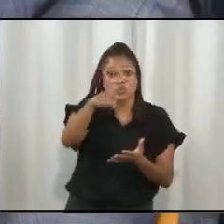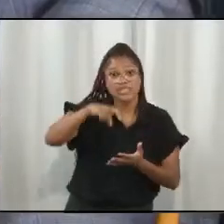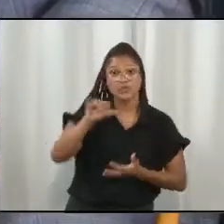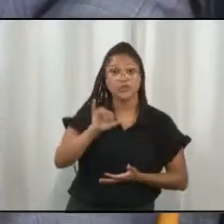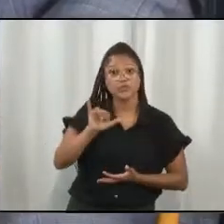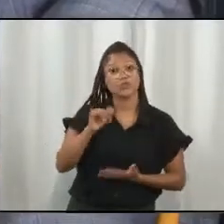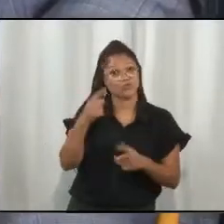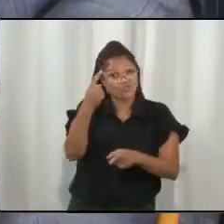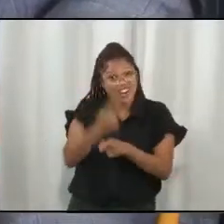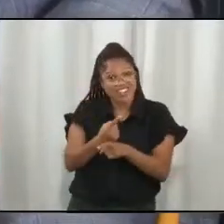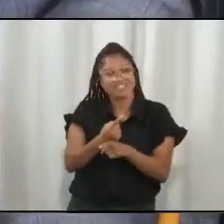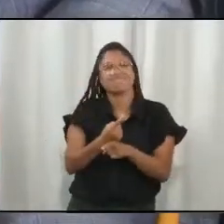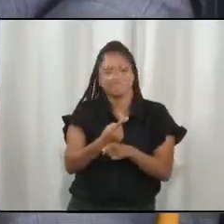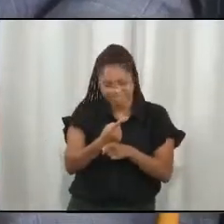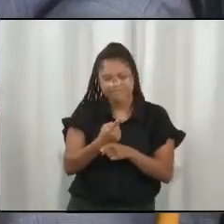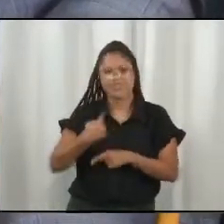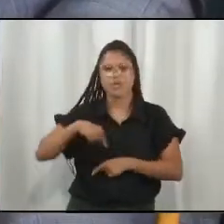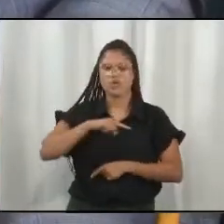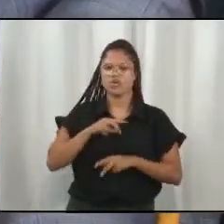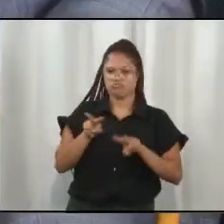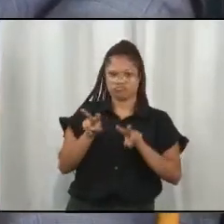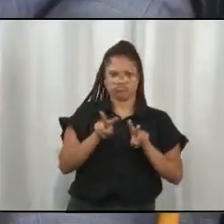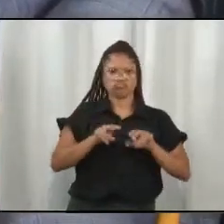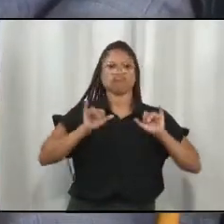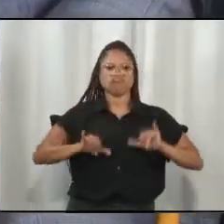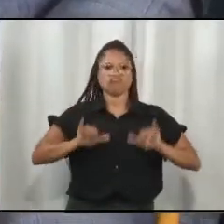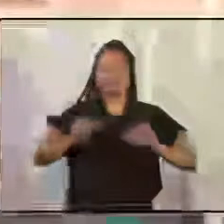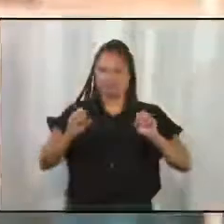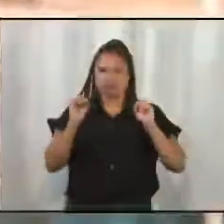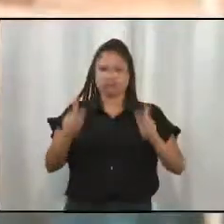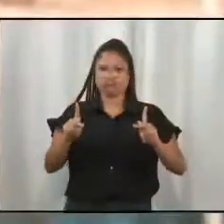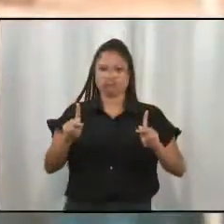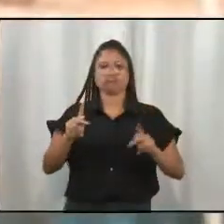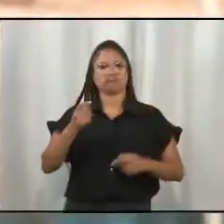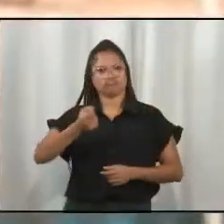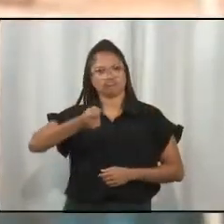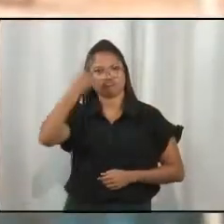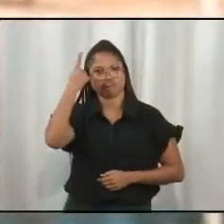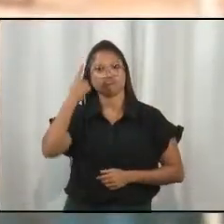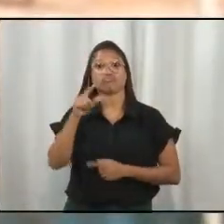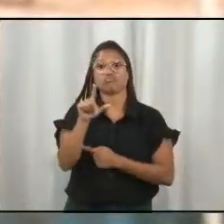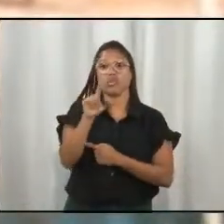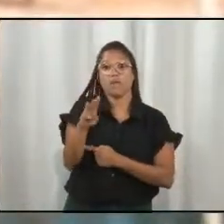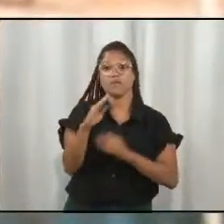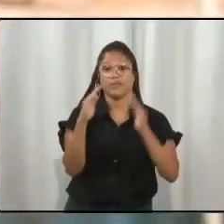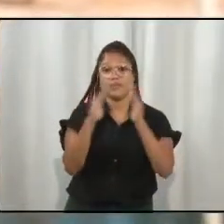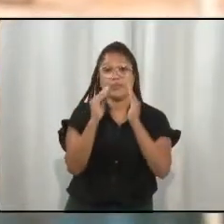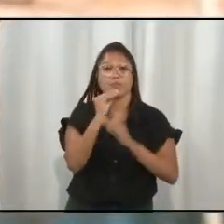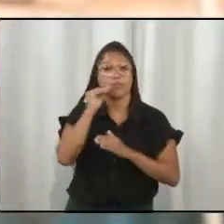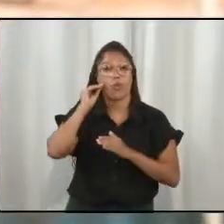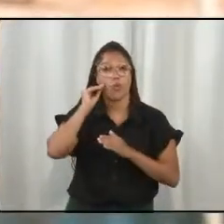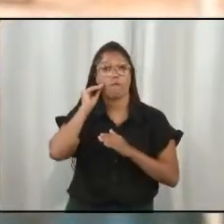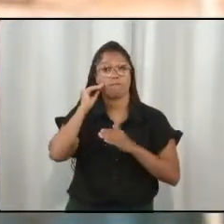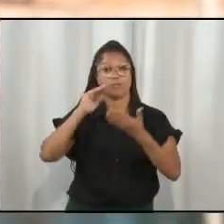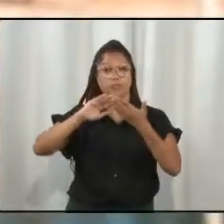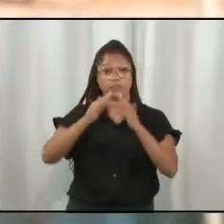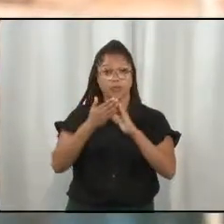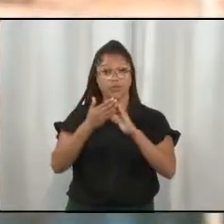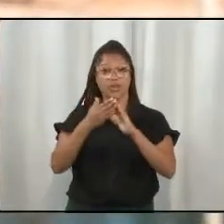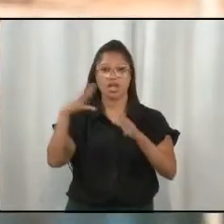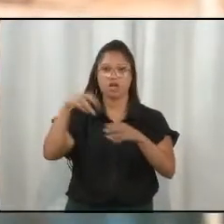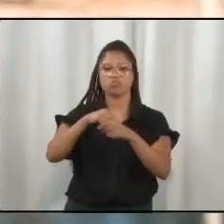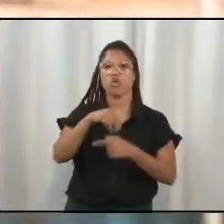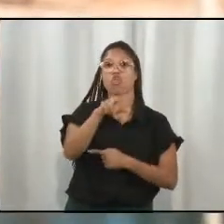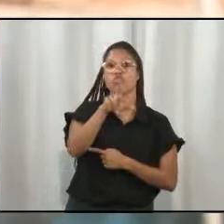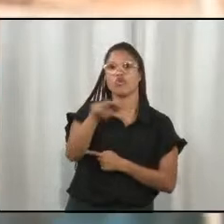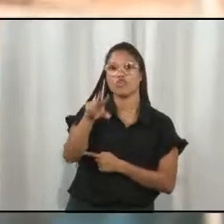really prioritize that. So right now our envisioned program is that the Long Beach tiny home shelter community would consist of